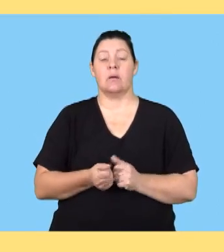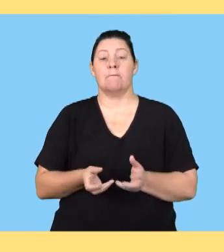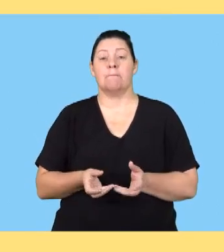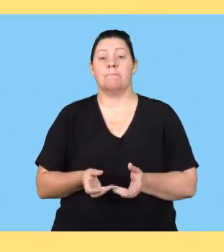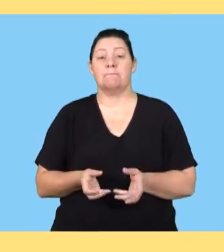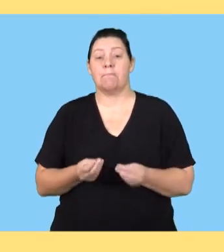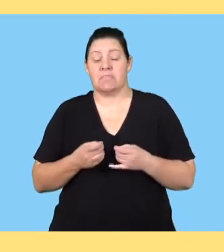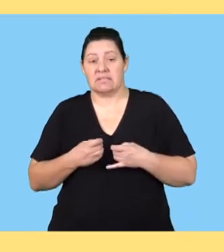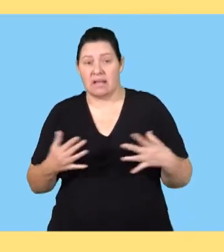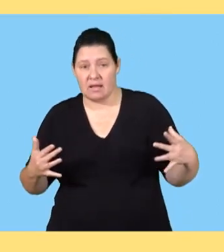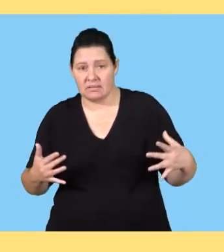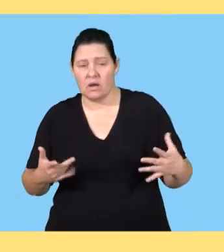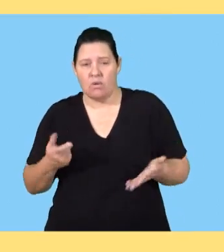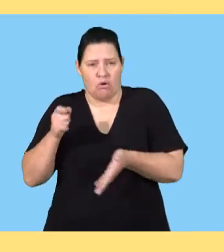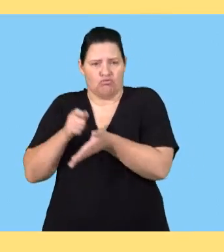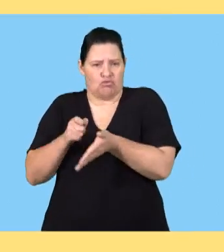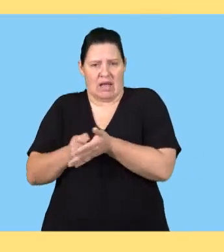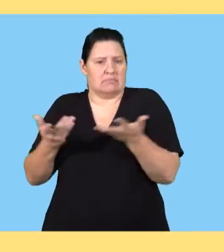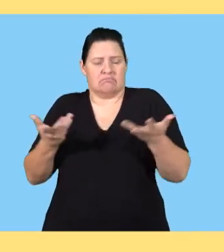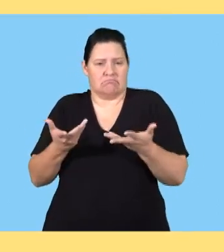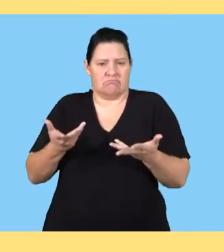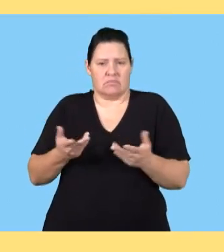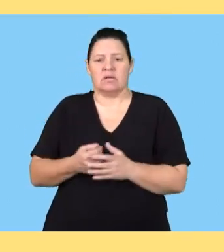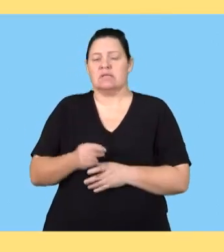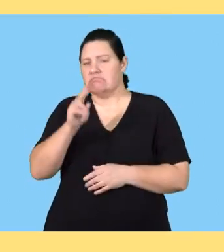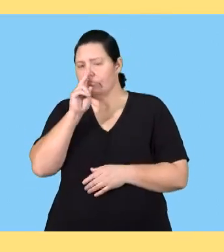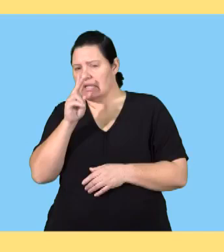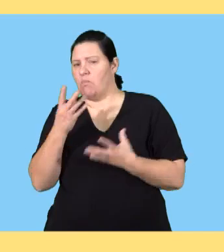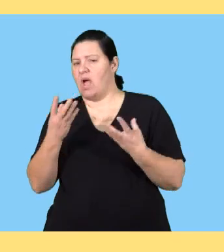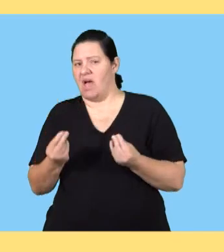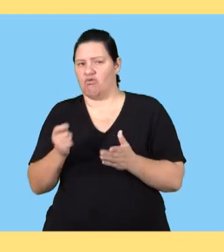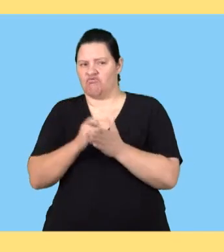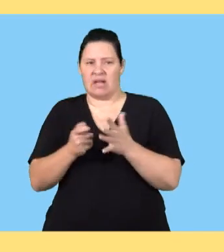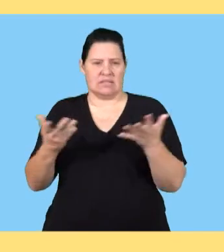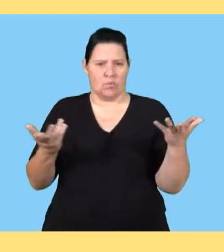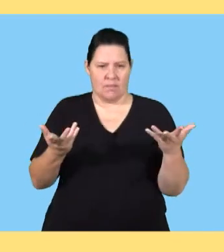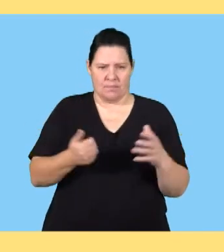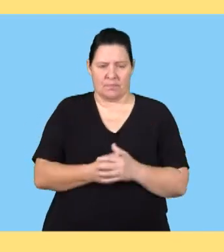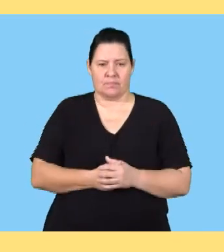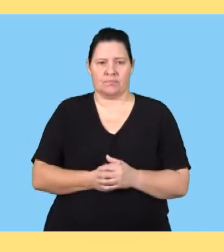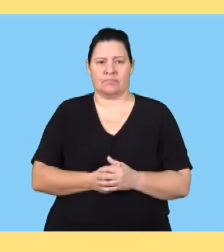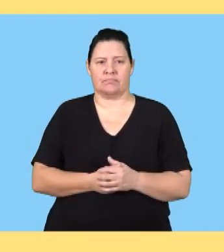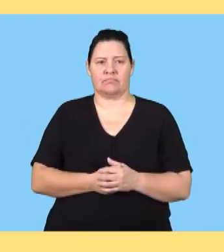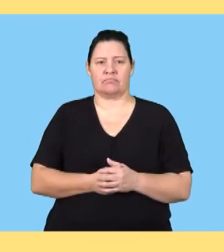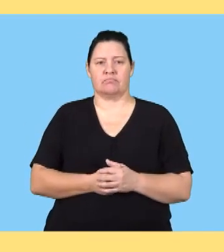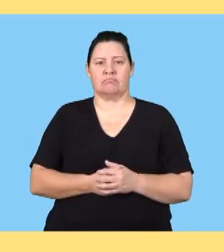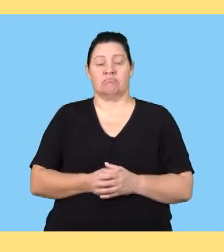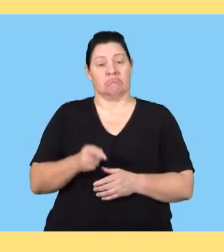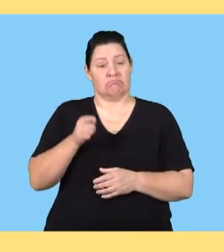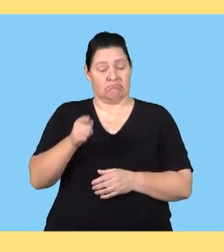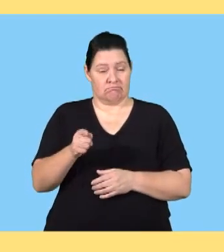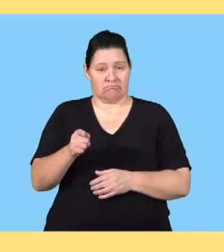we start, we need somewhere to write. So let us see if we have somewhere to write. Here